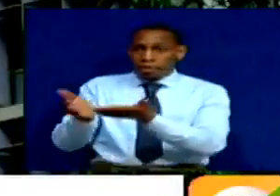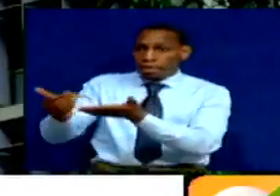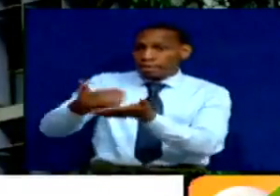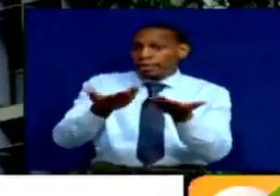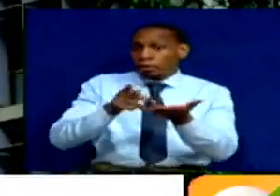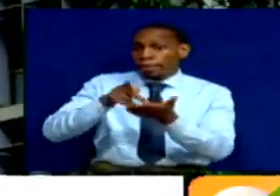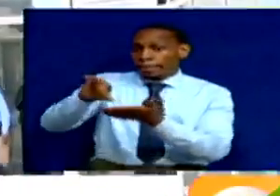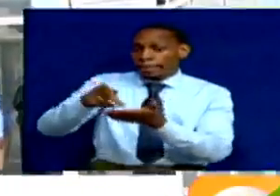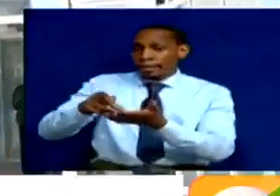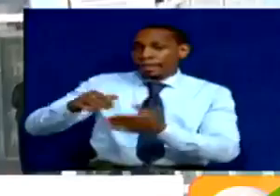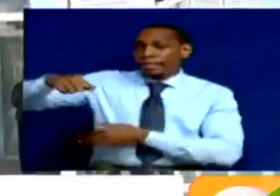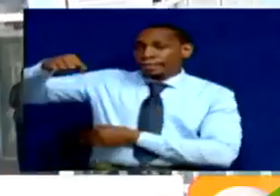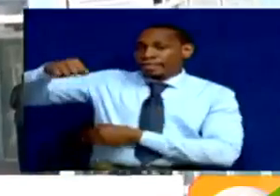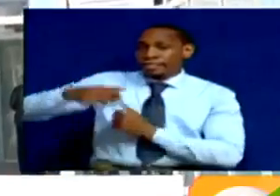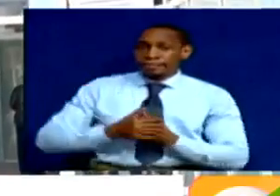to finance the budget.